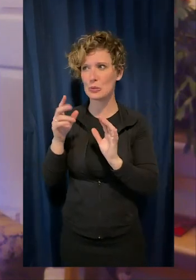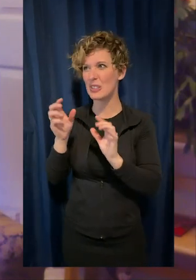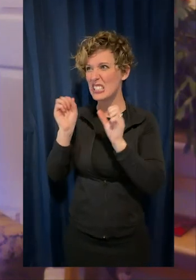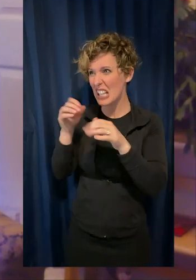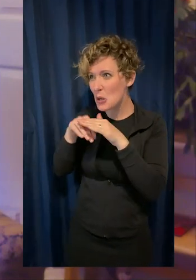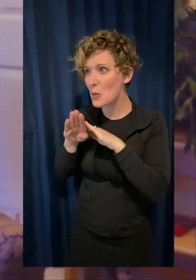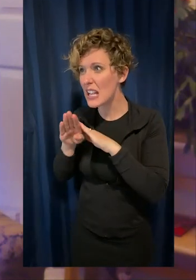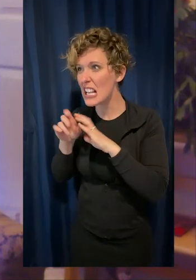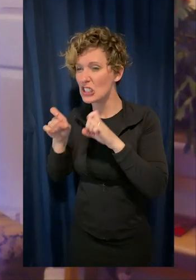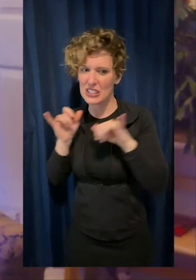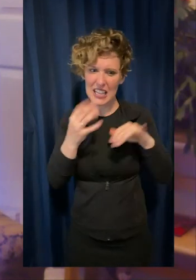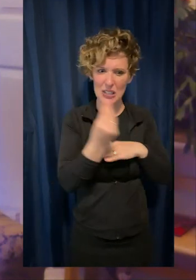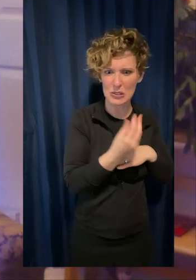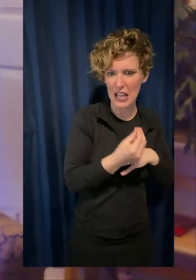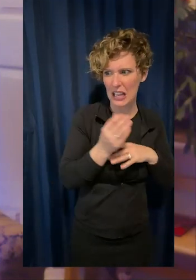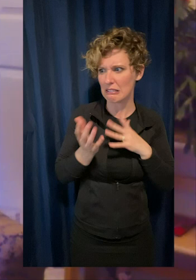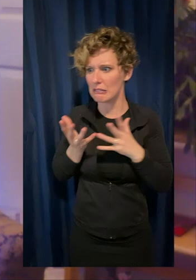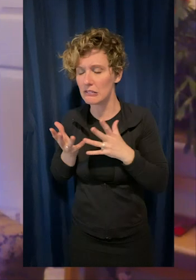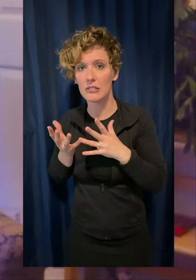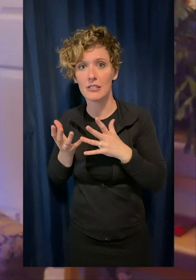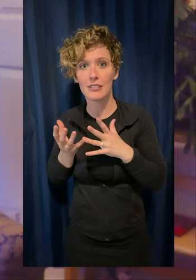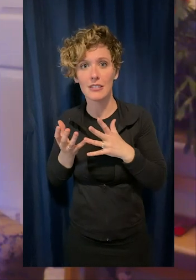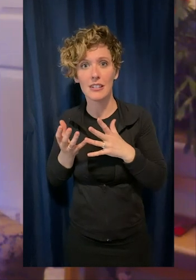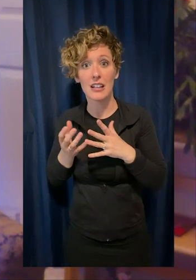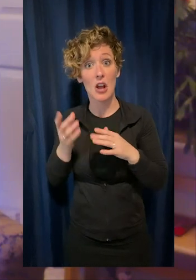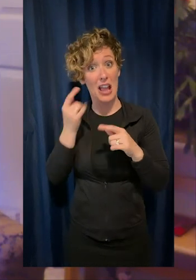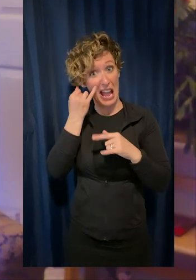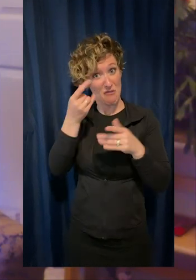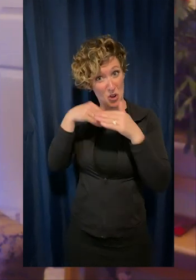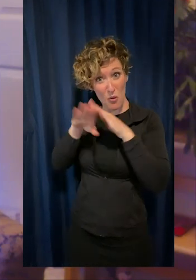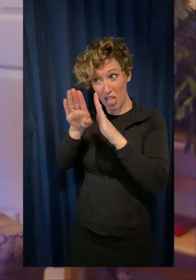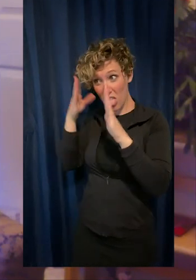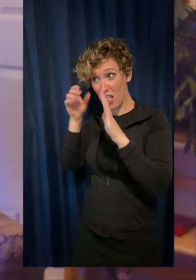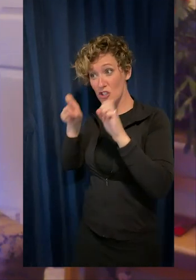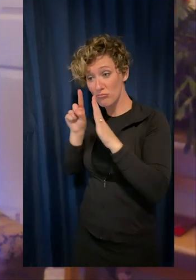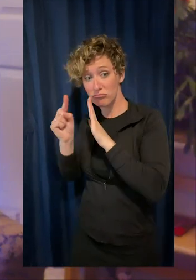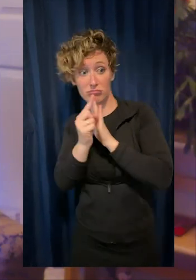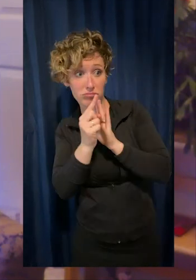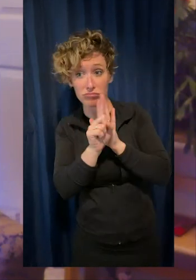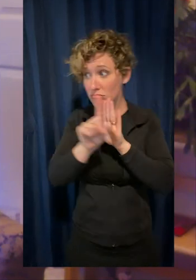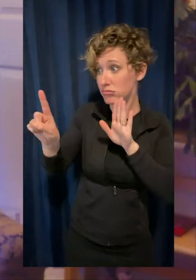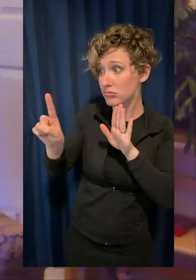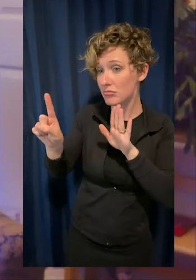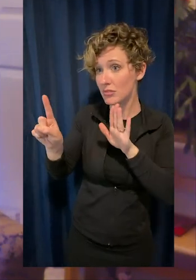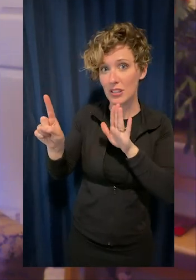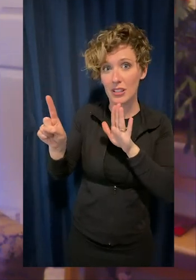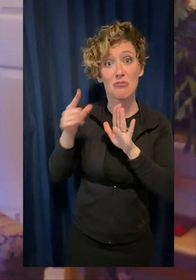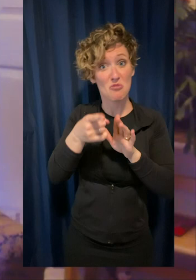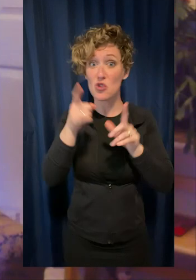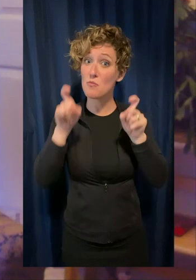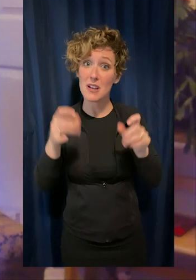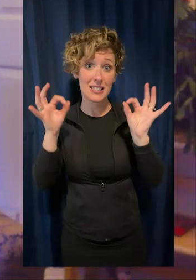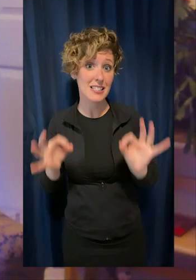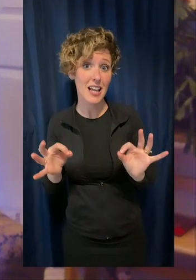if you go in, should you turn left or right? Or right and three quarters? Or maybe not quite? Or go